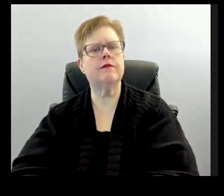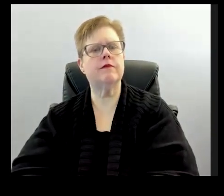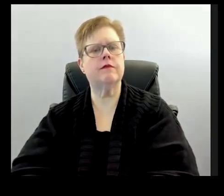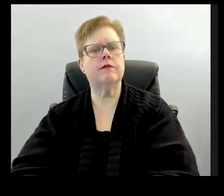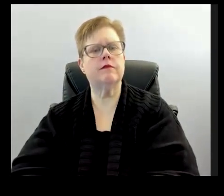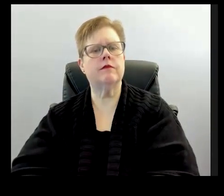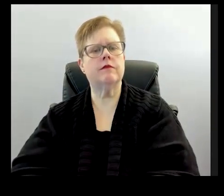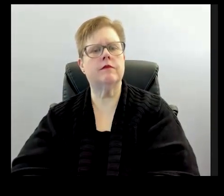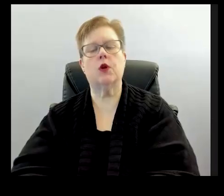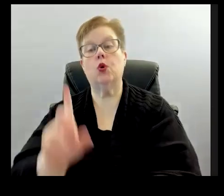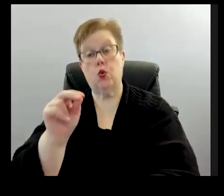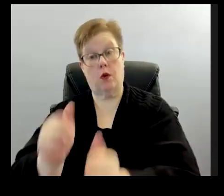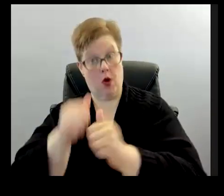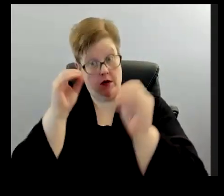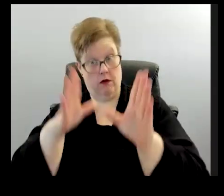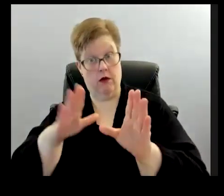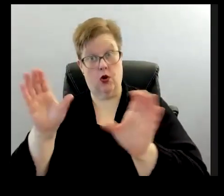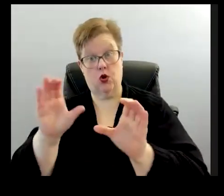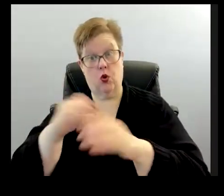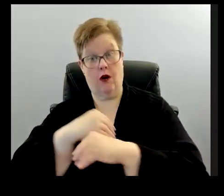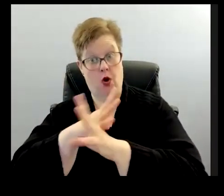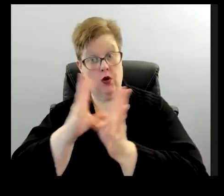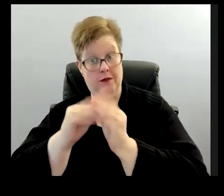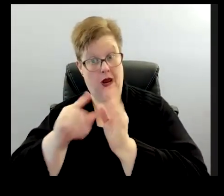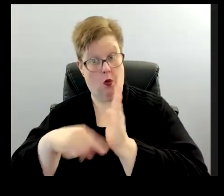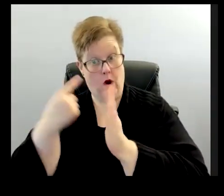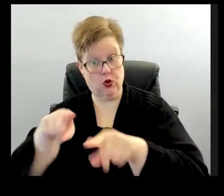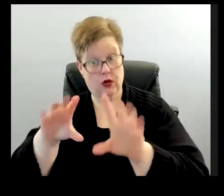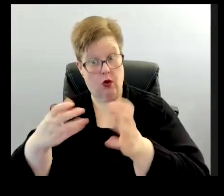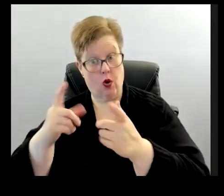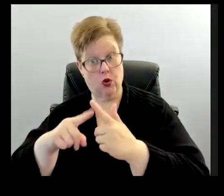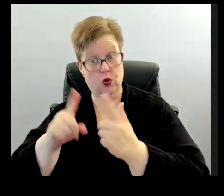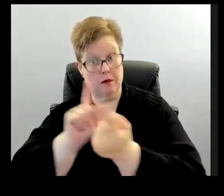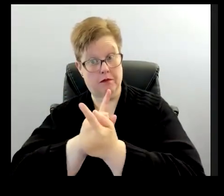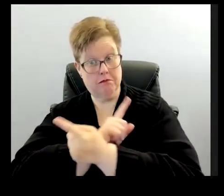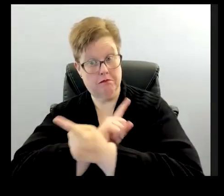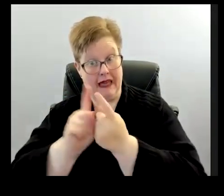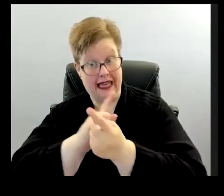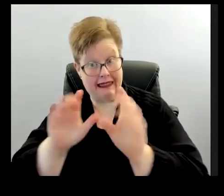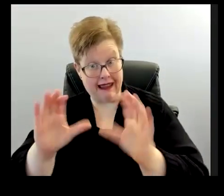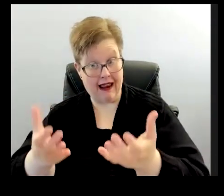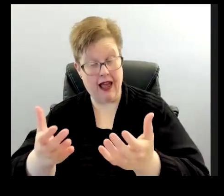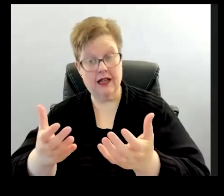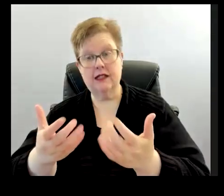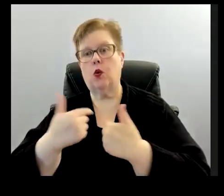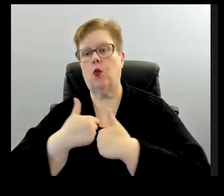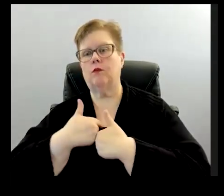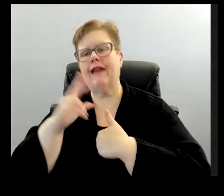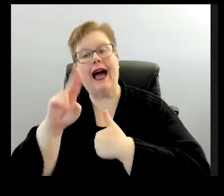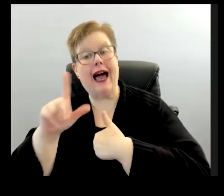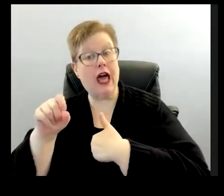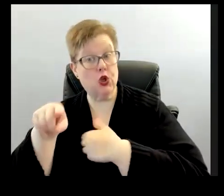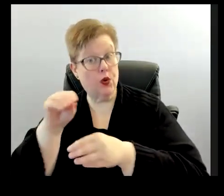Um, do most professors do a virtual meeting once during the course to meet the class? So we have no, unless you